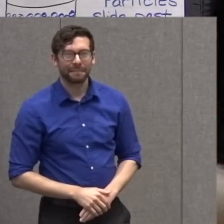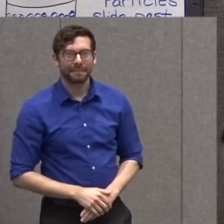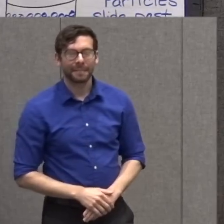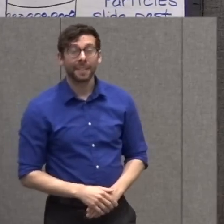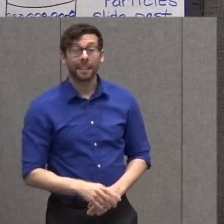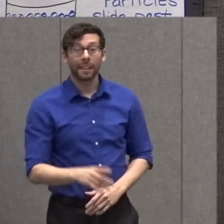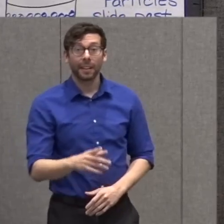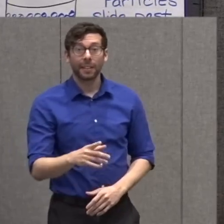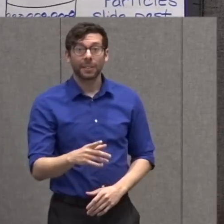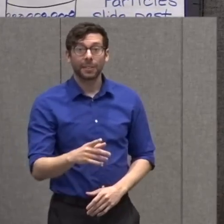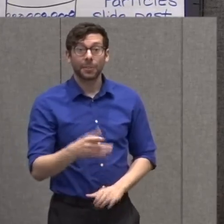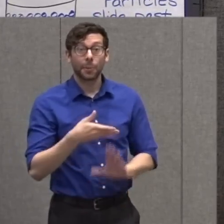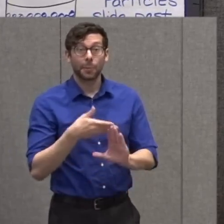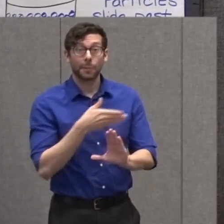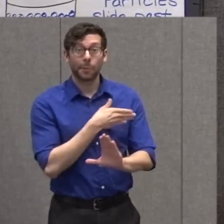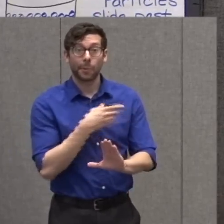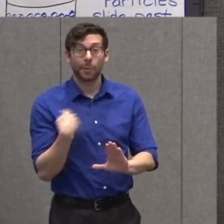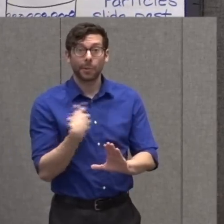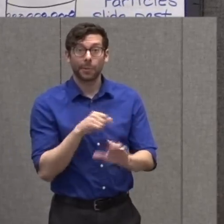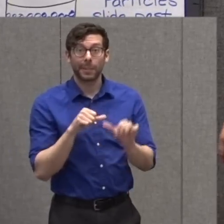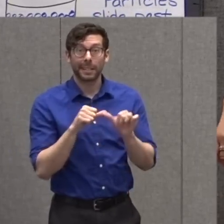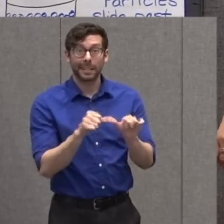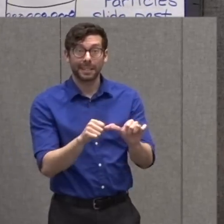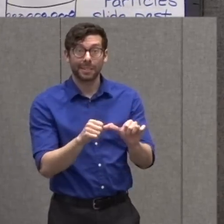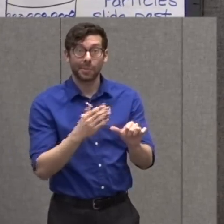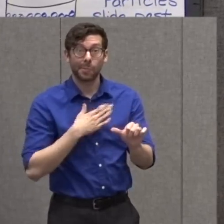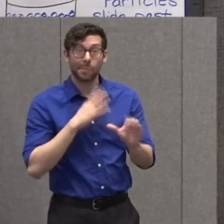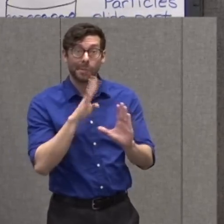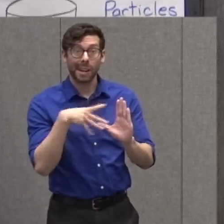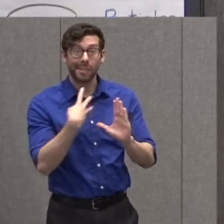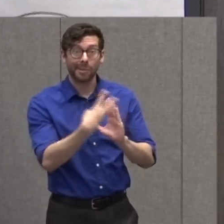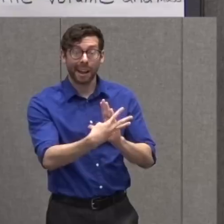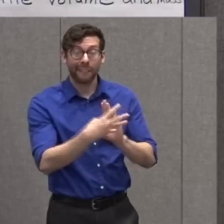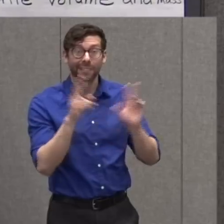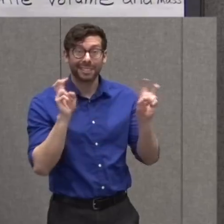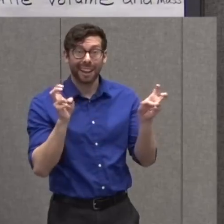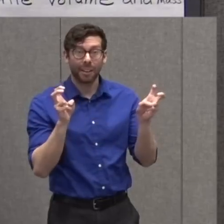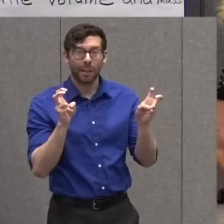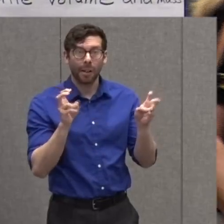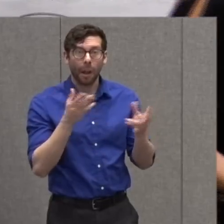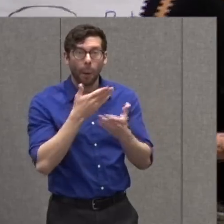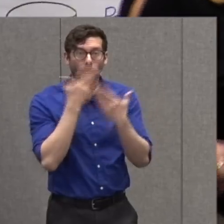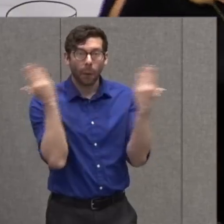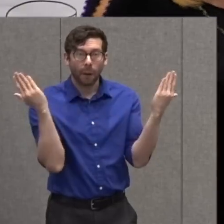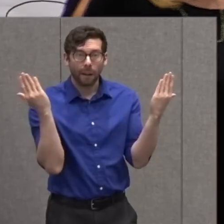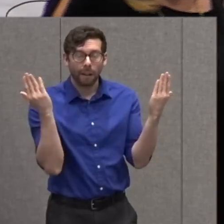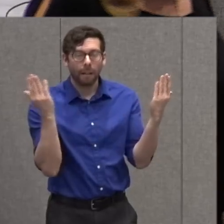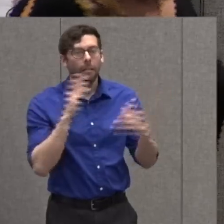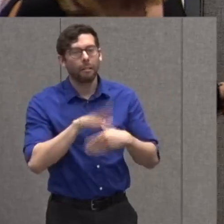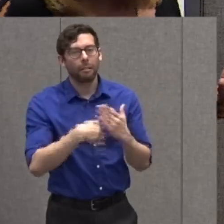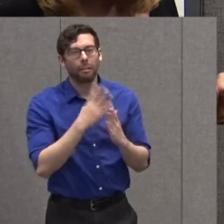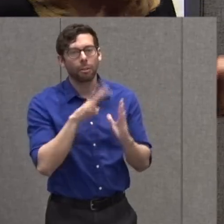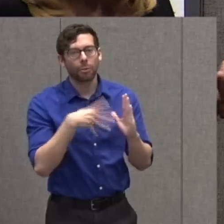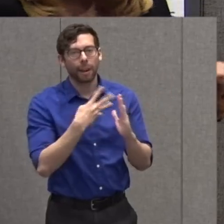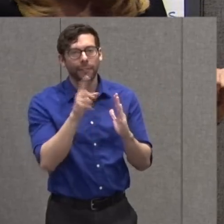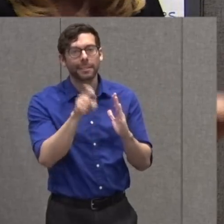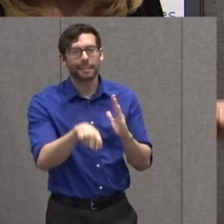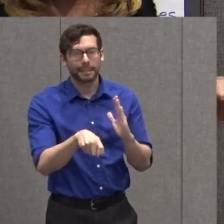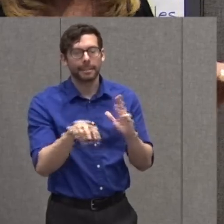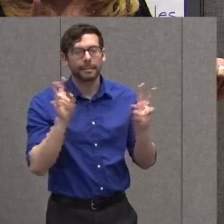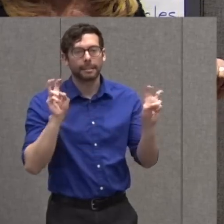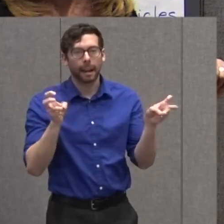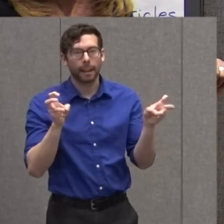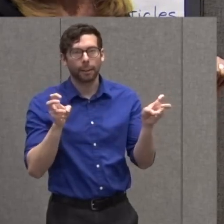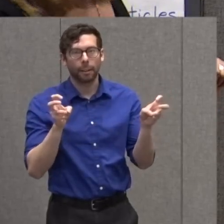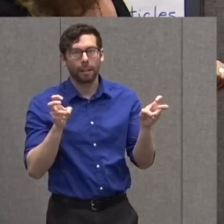realized before we go on, I don't have a title on my graph. All graphs need a title, and they all need a question, but you're not going to know the title until the end because it